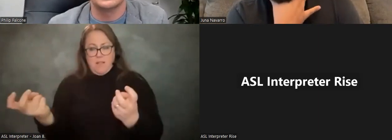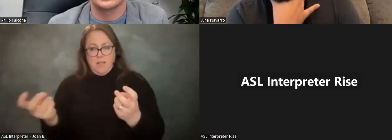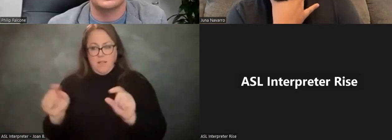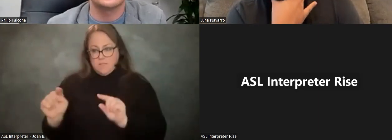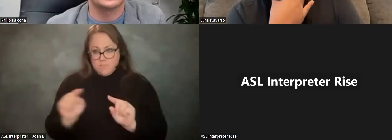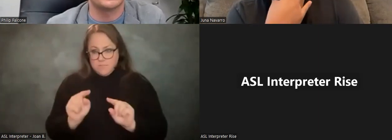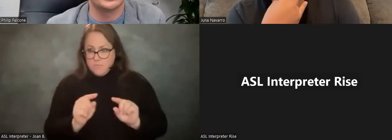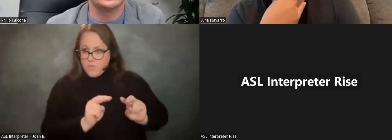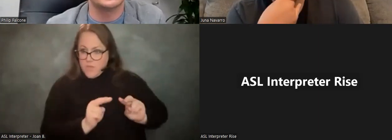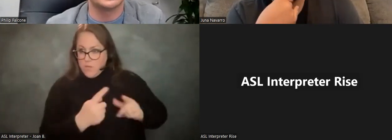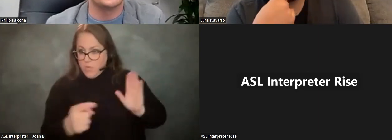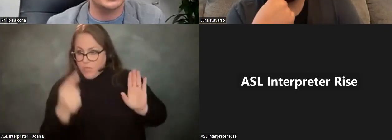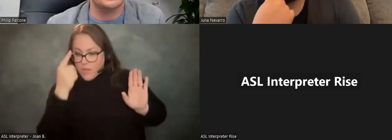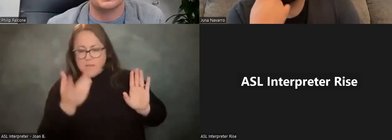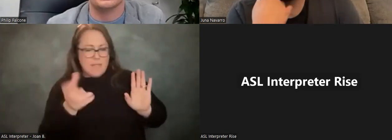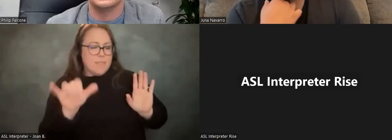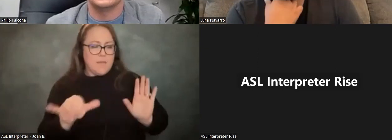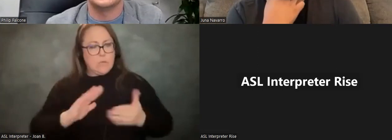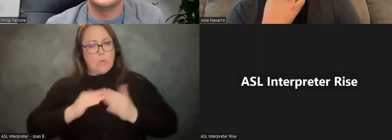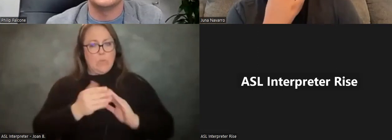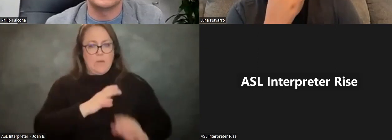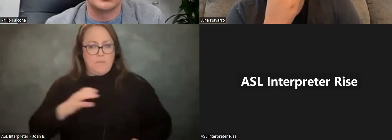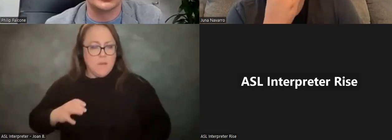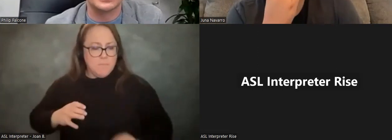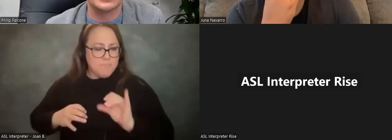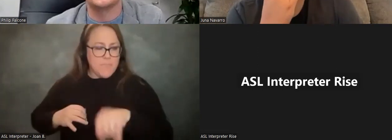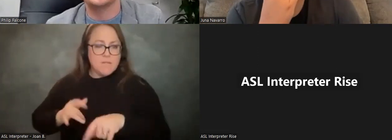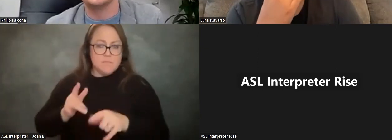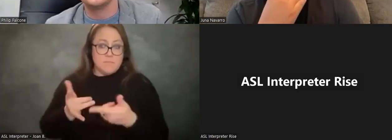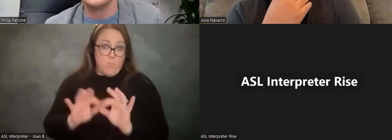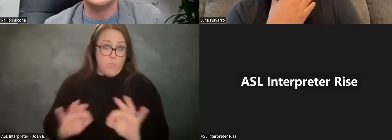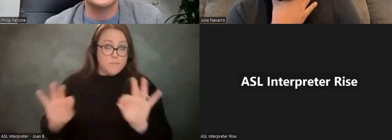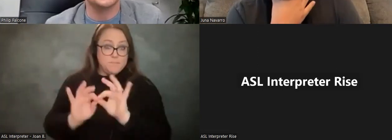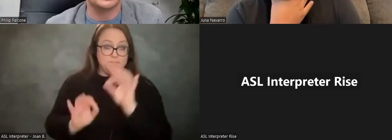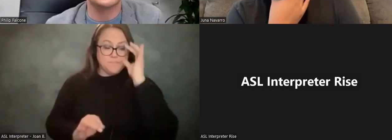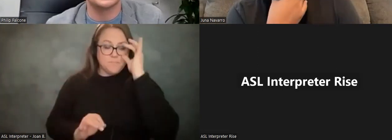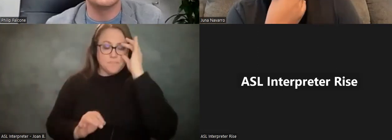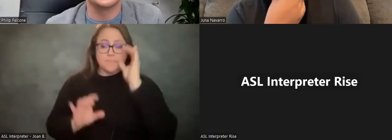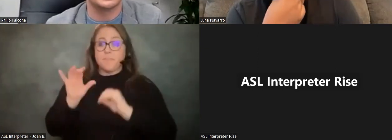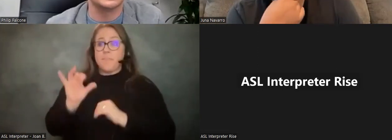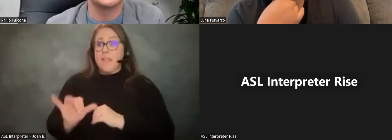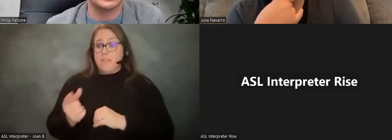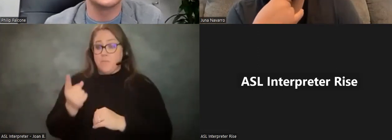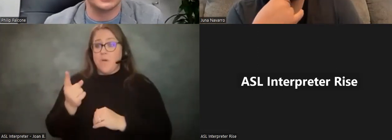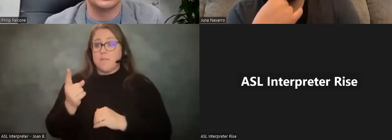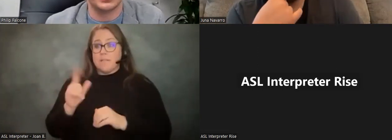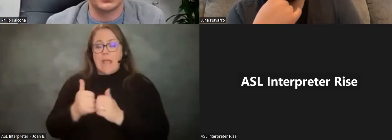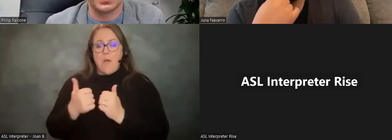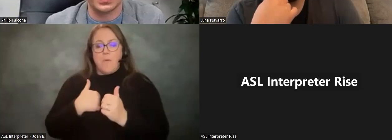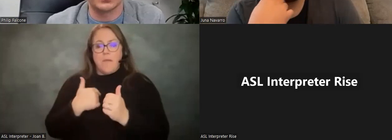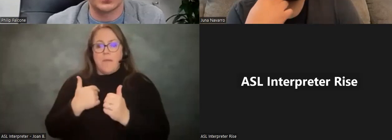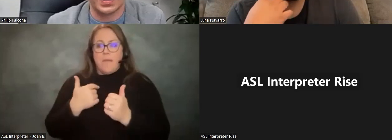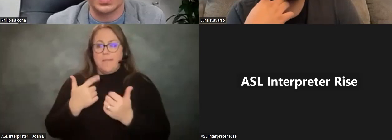So kind of having that community committee is important. And that's one of the ways that we avoid kind of this idea